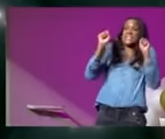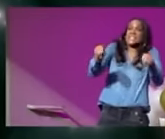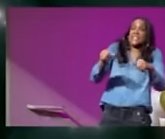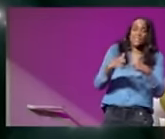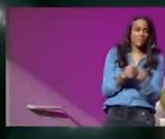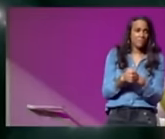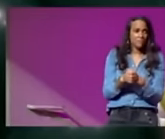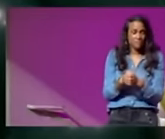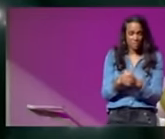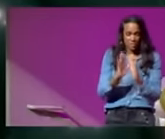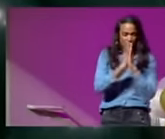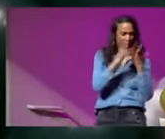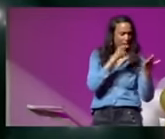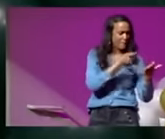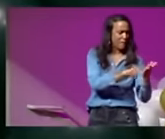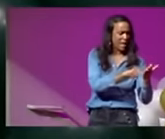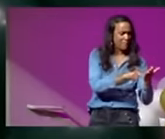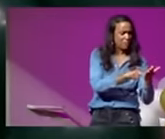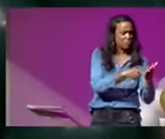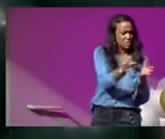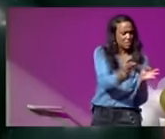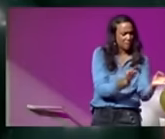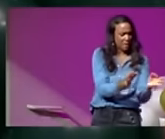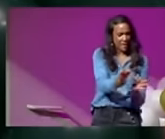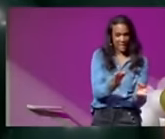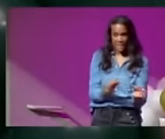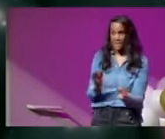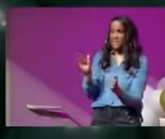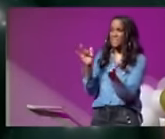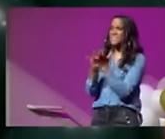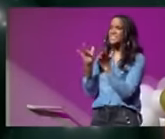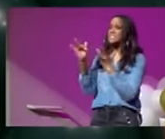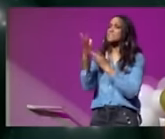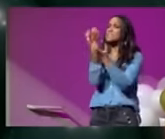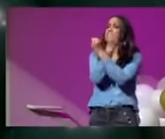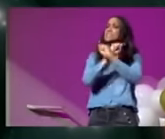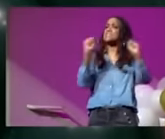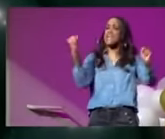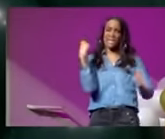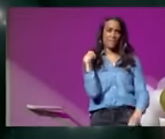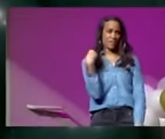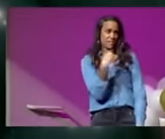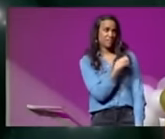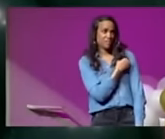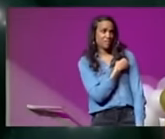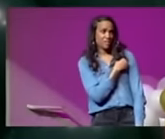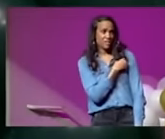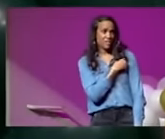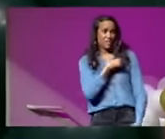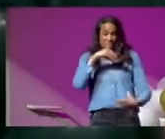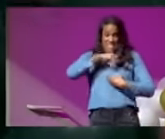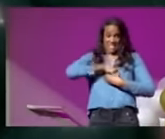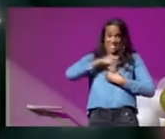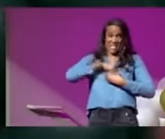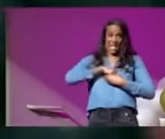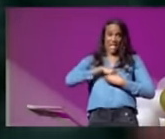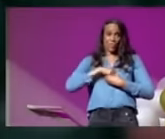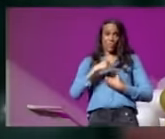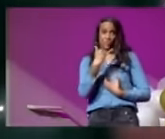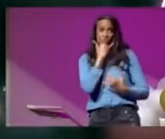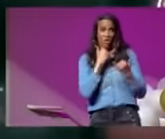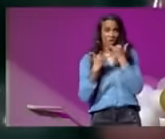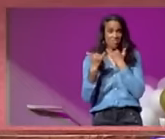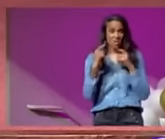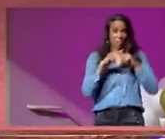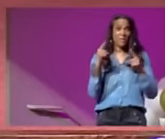the Bible. The Bible now says that Jesus saves us from sin within and the sin we